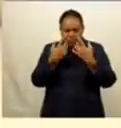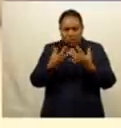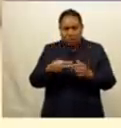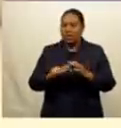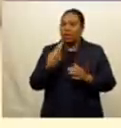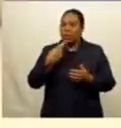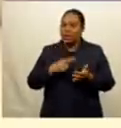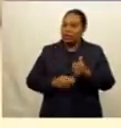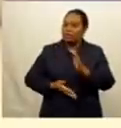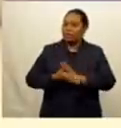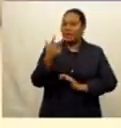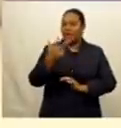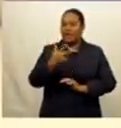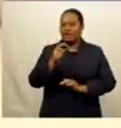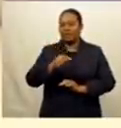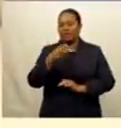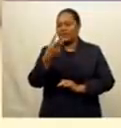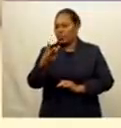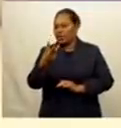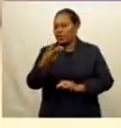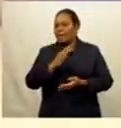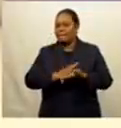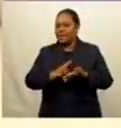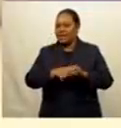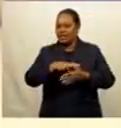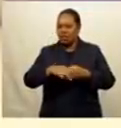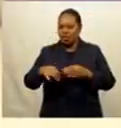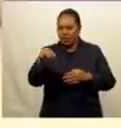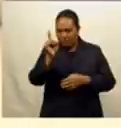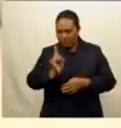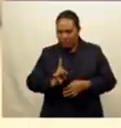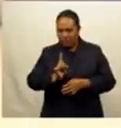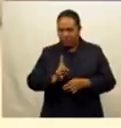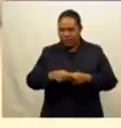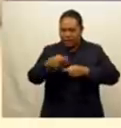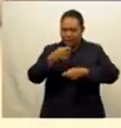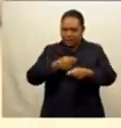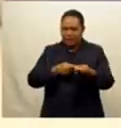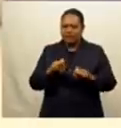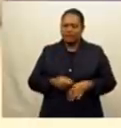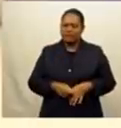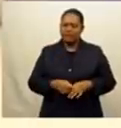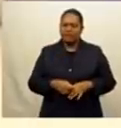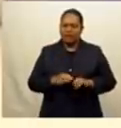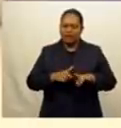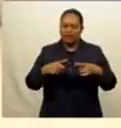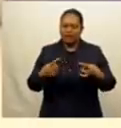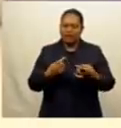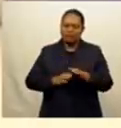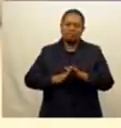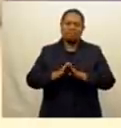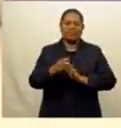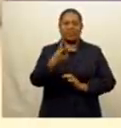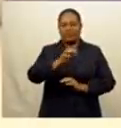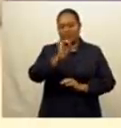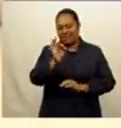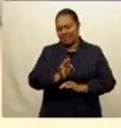high of $18.3 billion today. The exports of goods and services rose 7%, while imports rose only